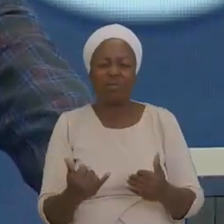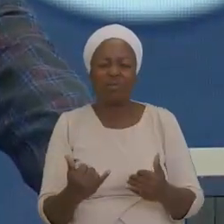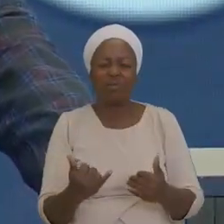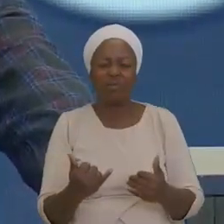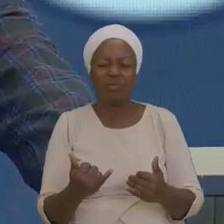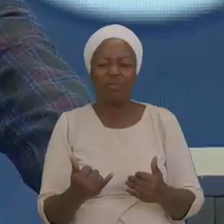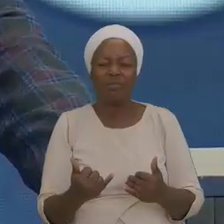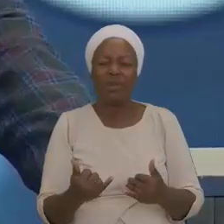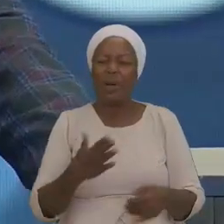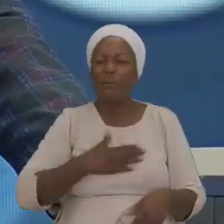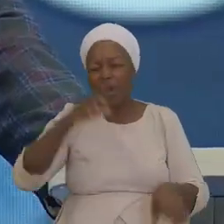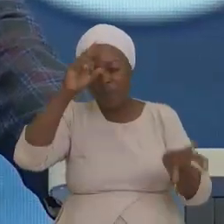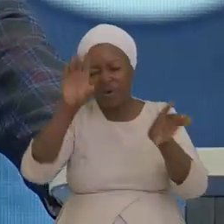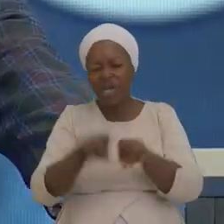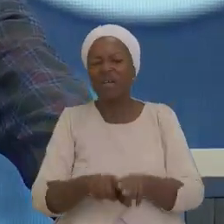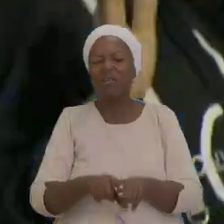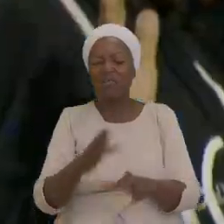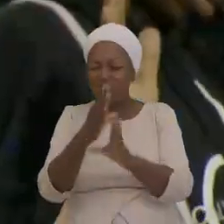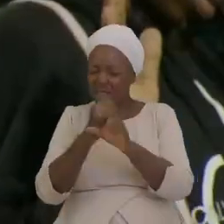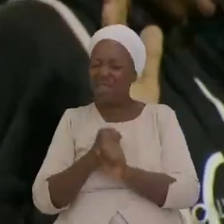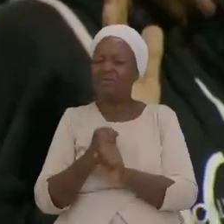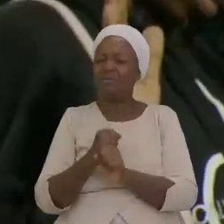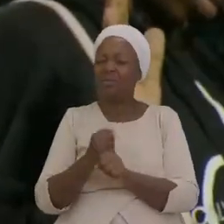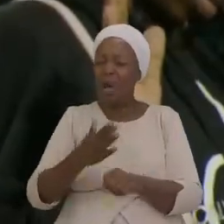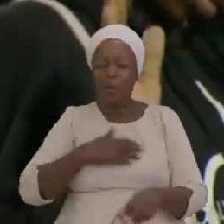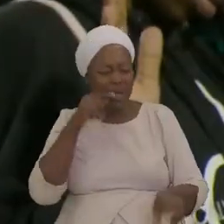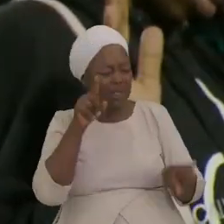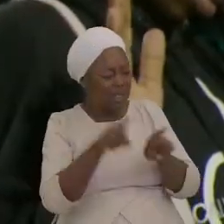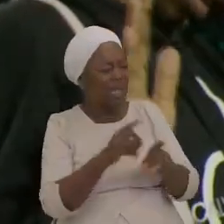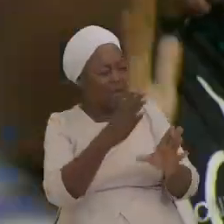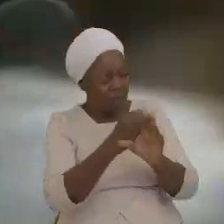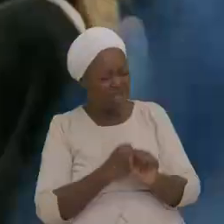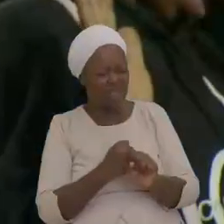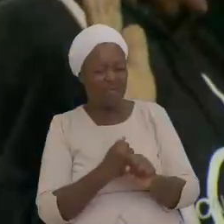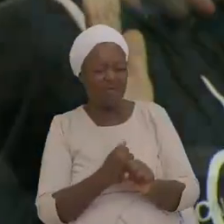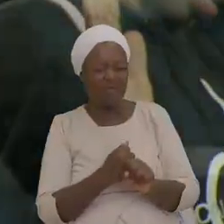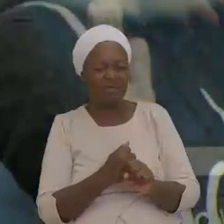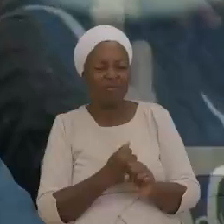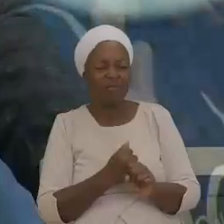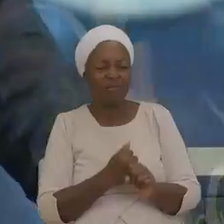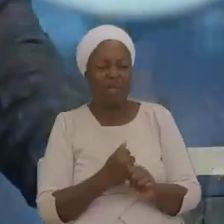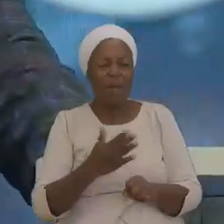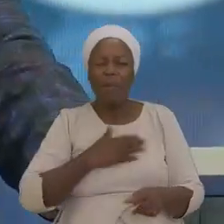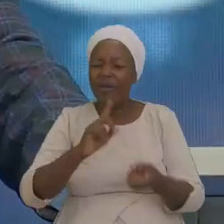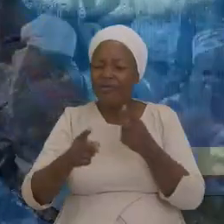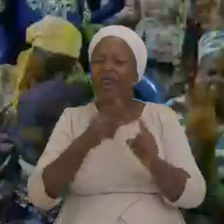My brother, receive. My sister there, receive. My friend,